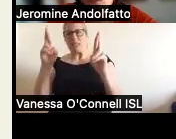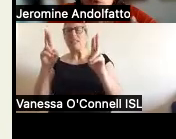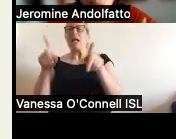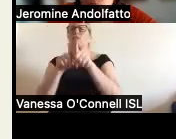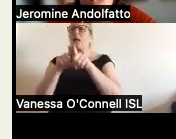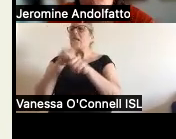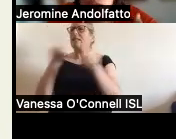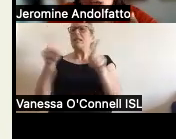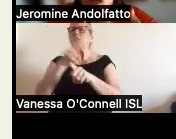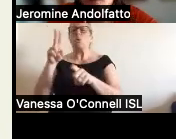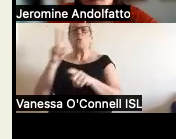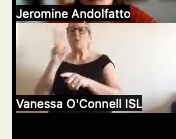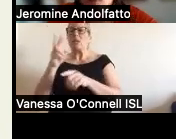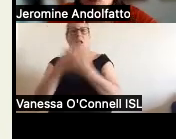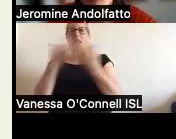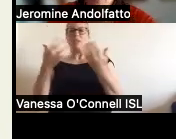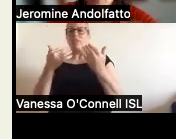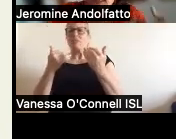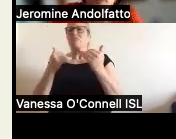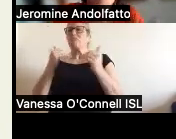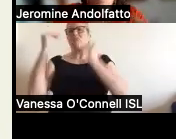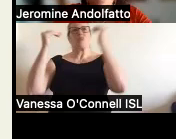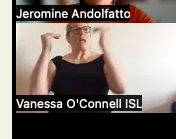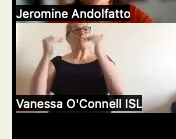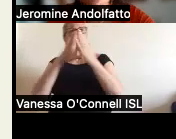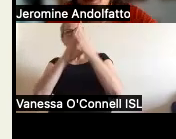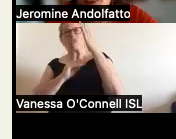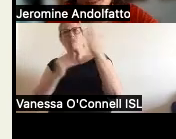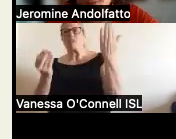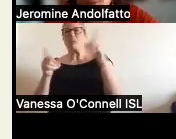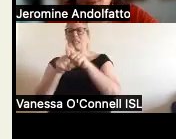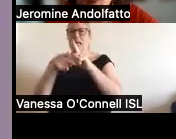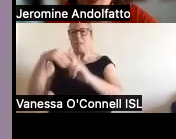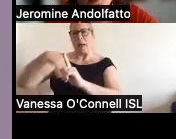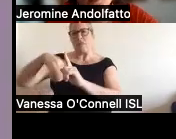lot of role models with their same background.